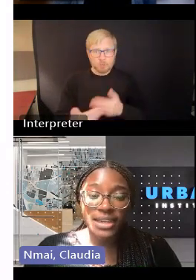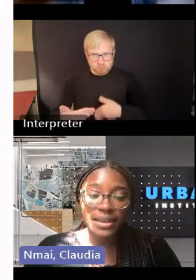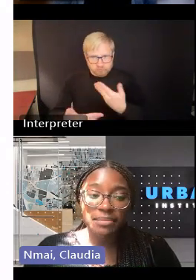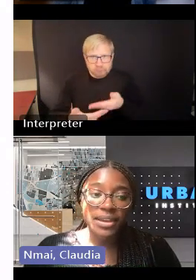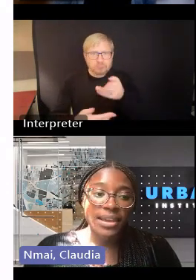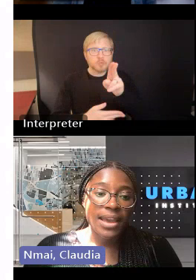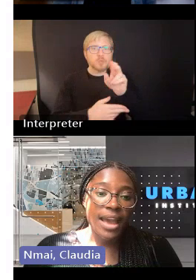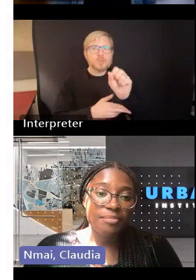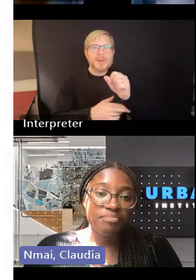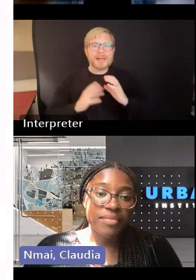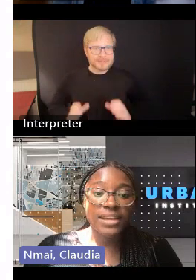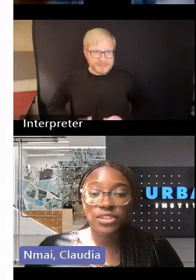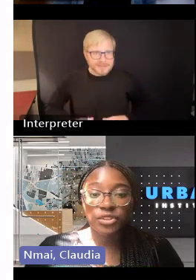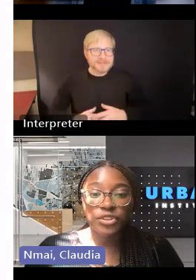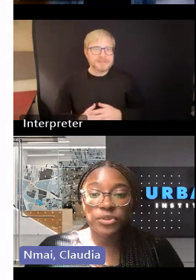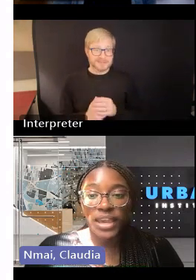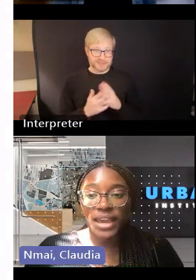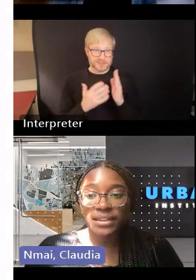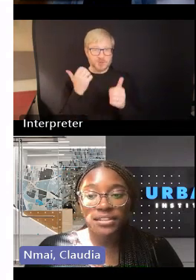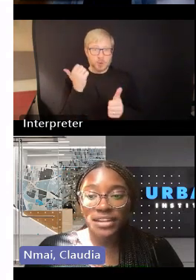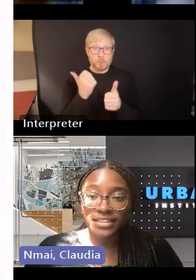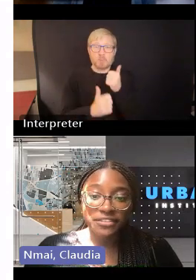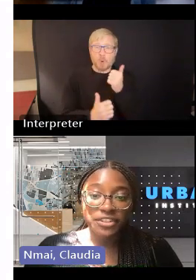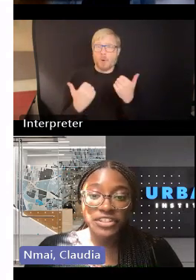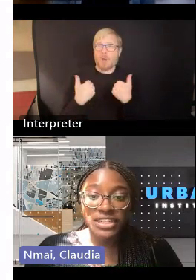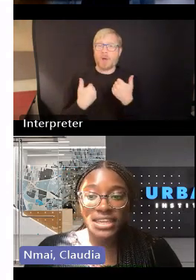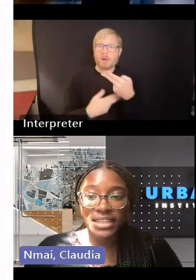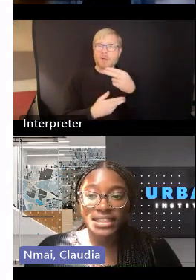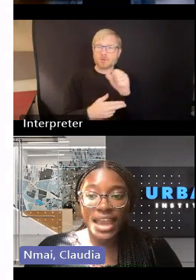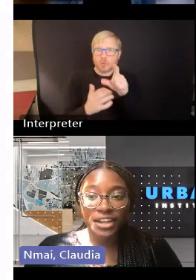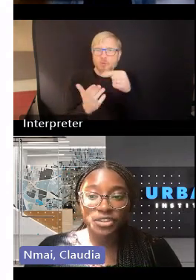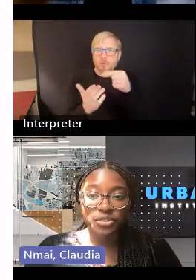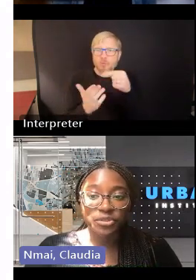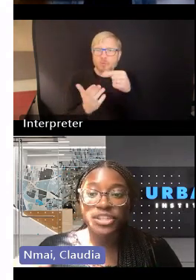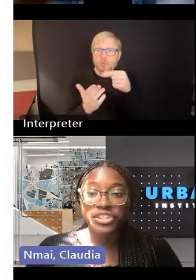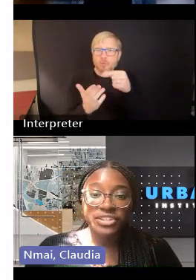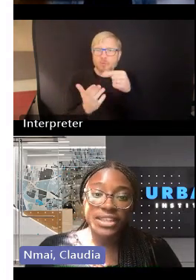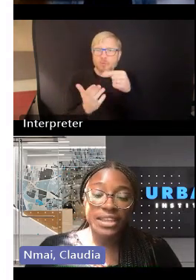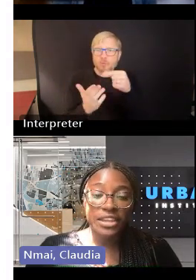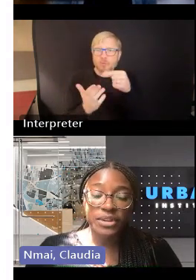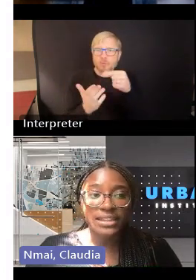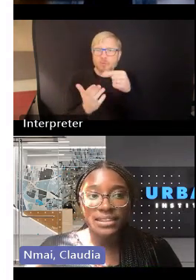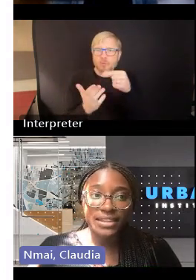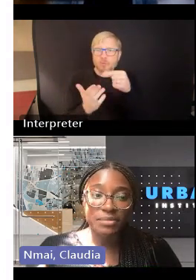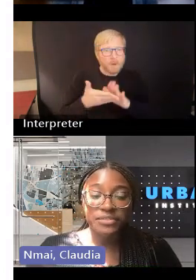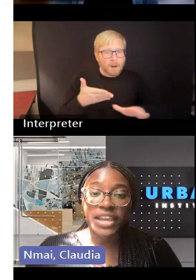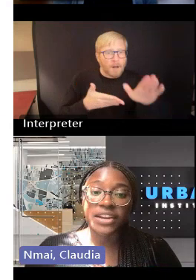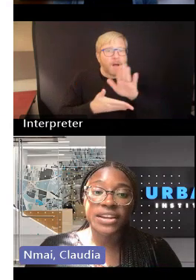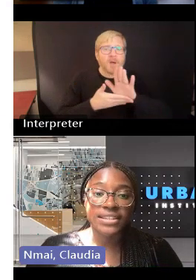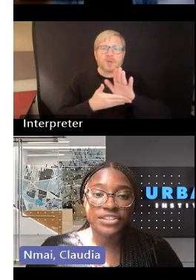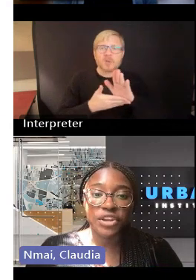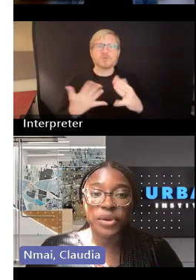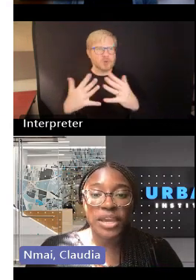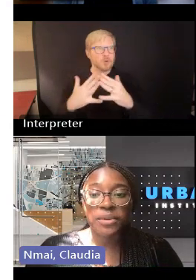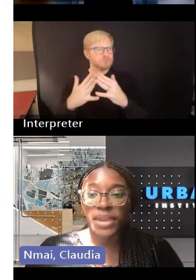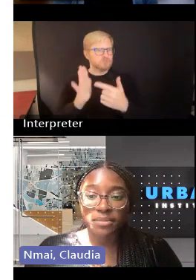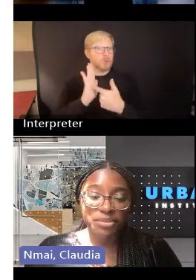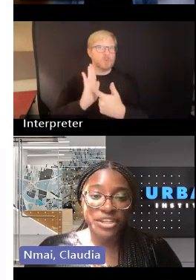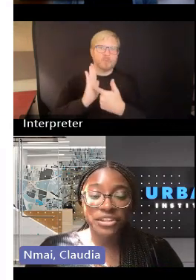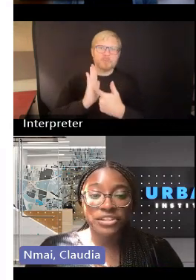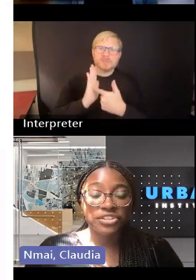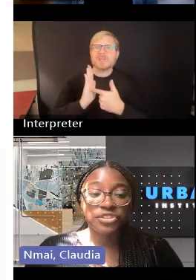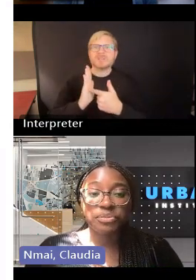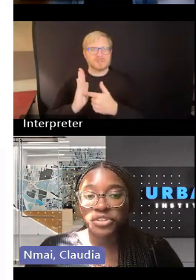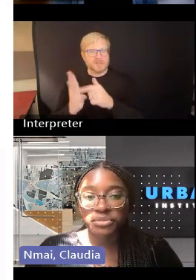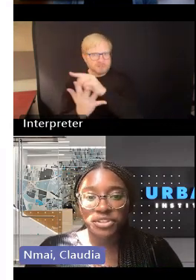full-time or part-time. And also, we had a lot of diversity in the actual regions that they were in and the types of areas. And so we